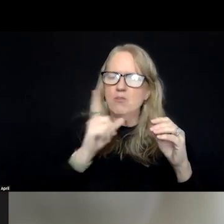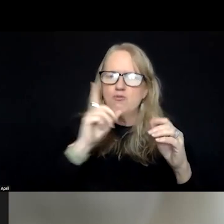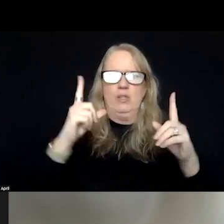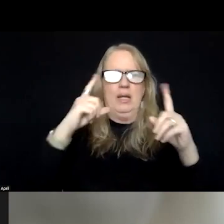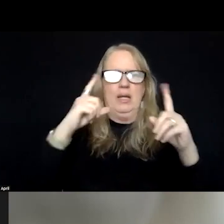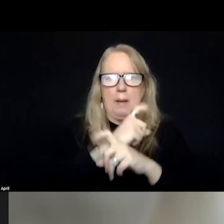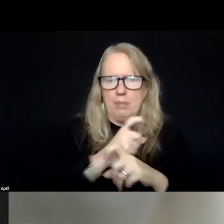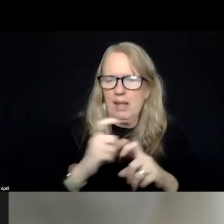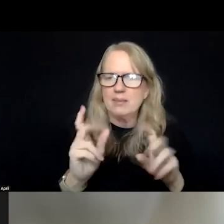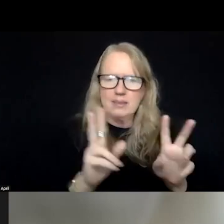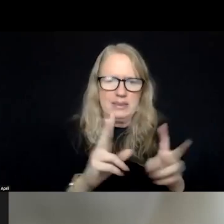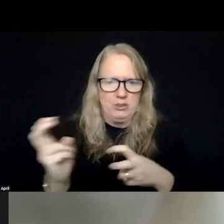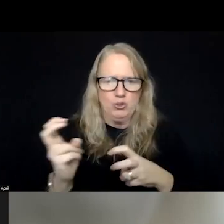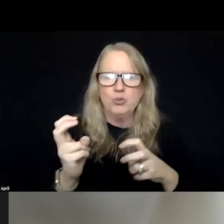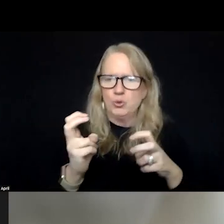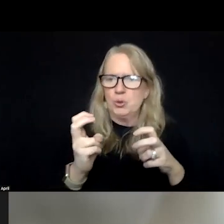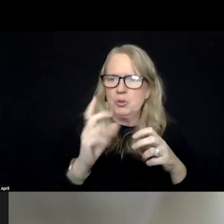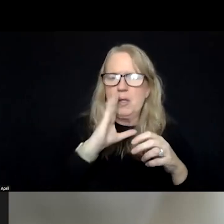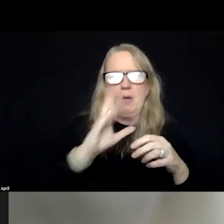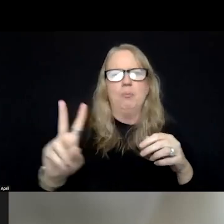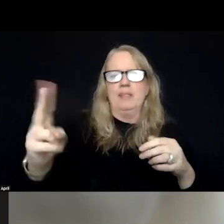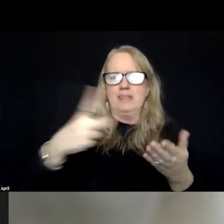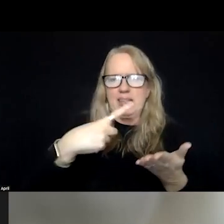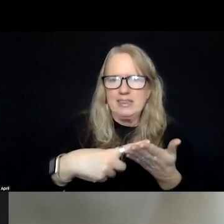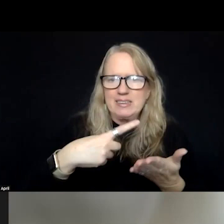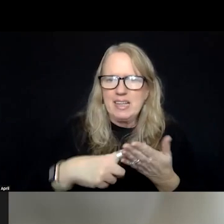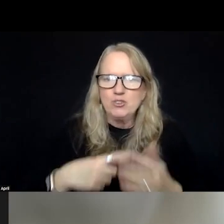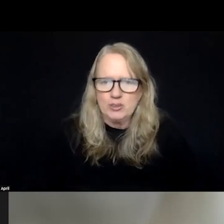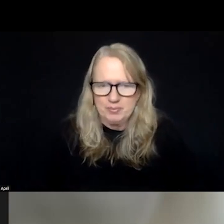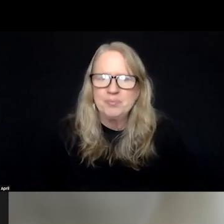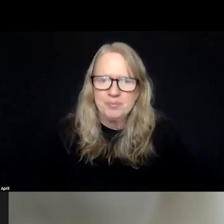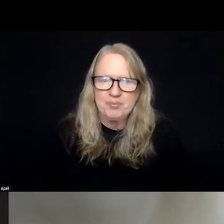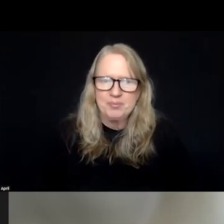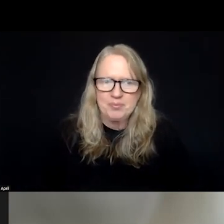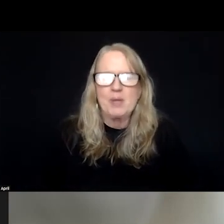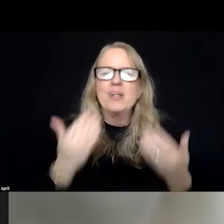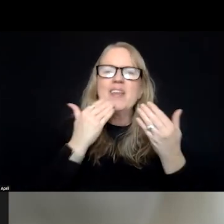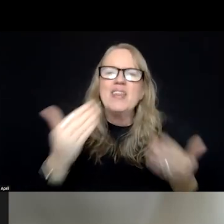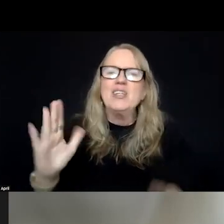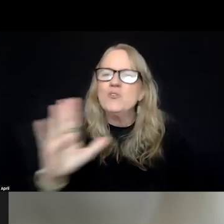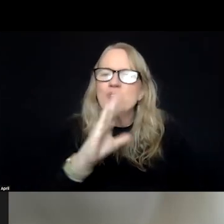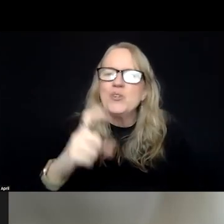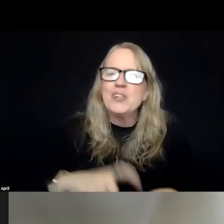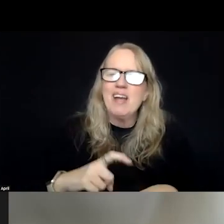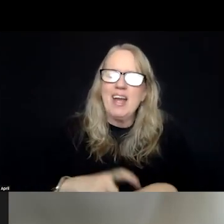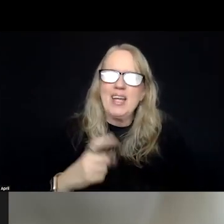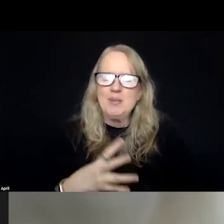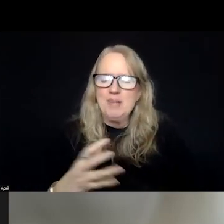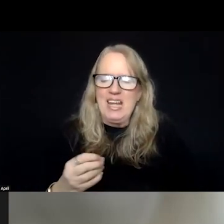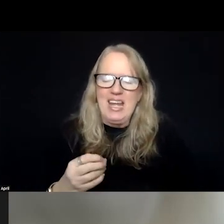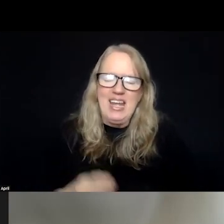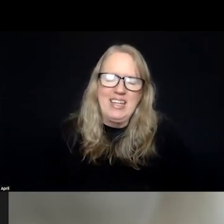issue. This is the very second one of these. So just want to thank you for your time,